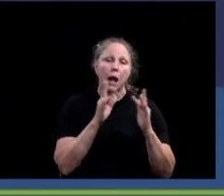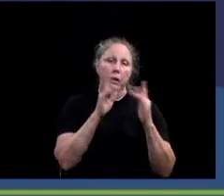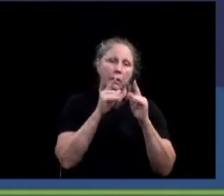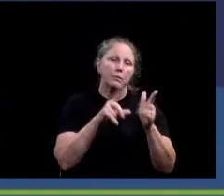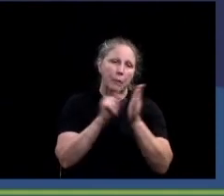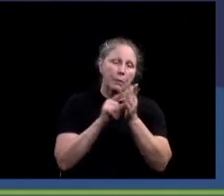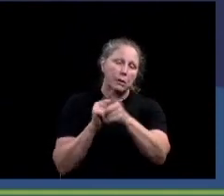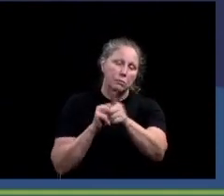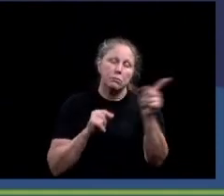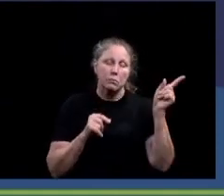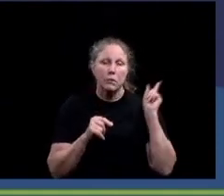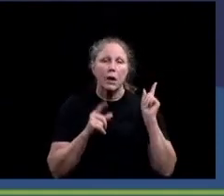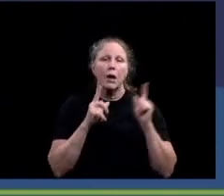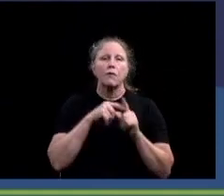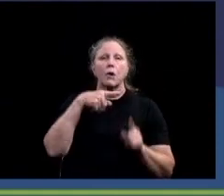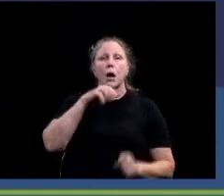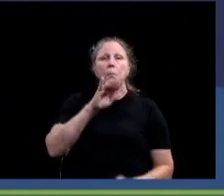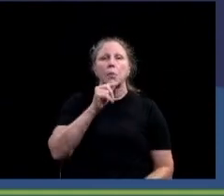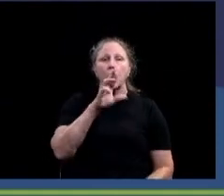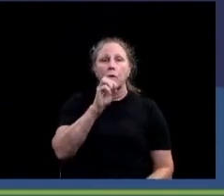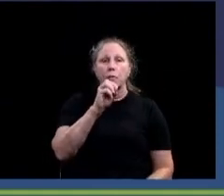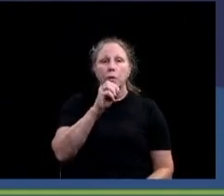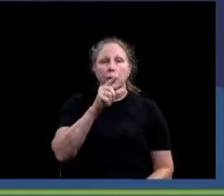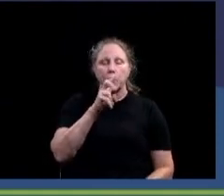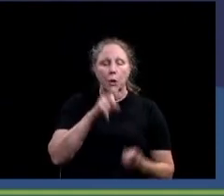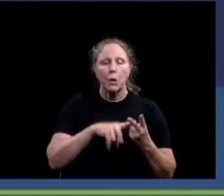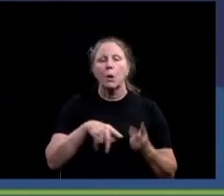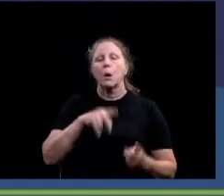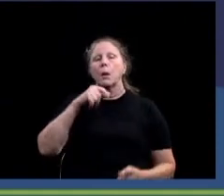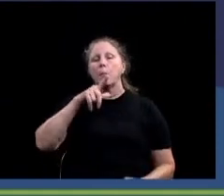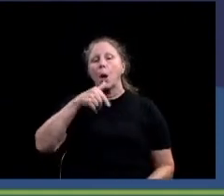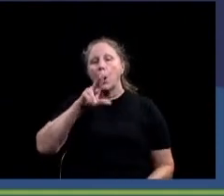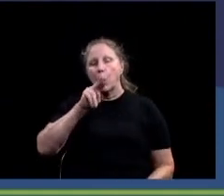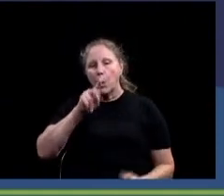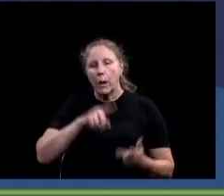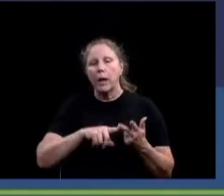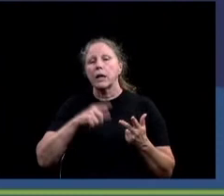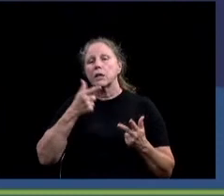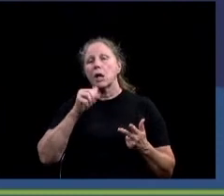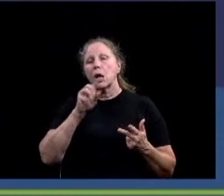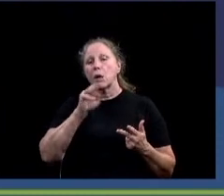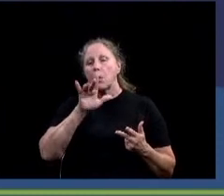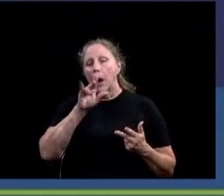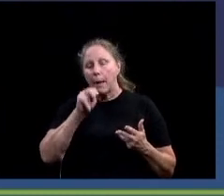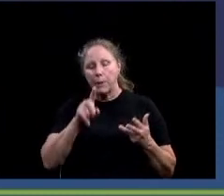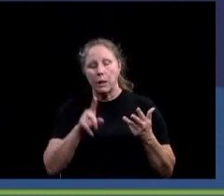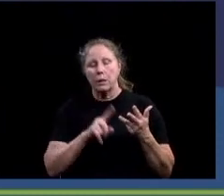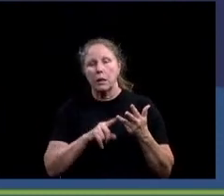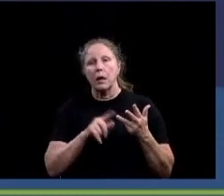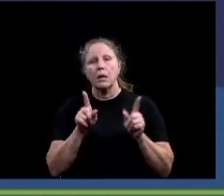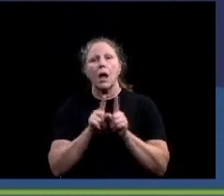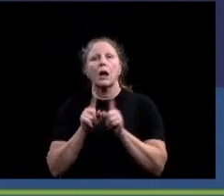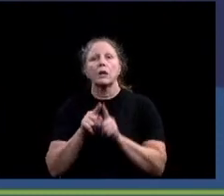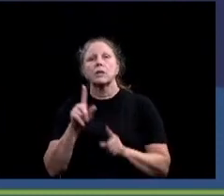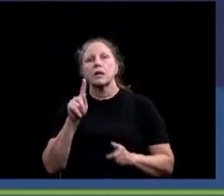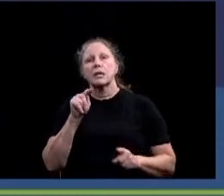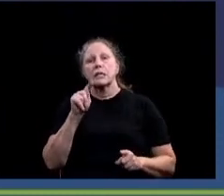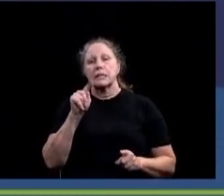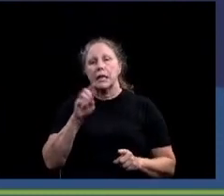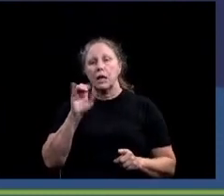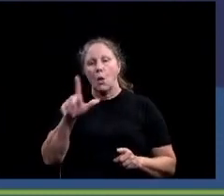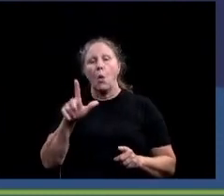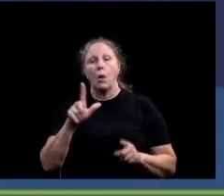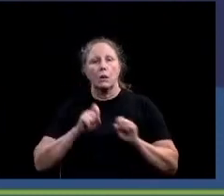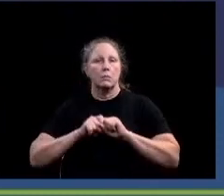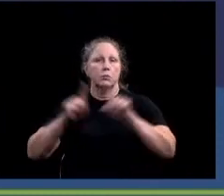Quinn College, Grambling State University, and additionally with the TCOL website, which goes out to individuals looking to go into the